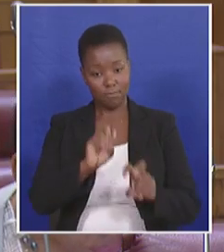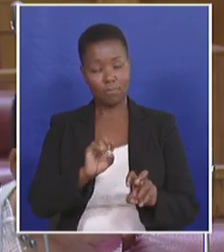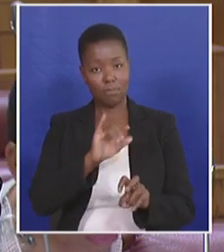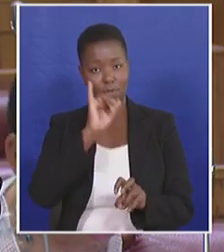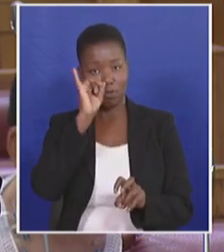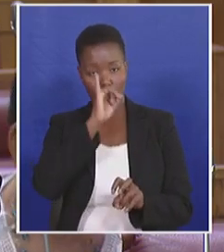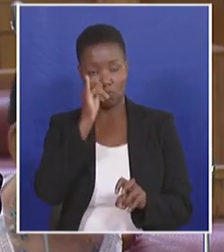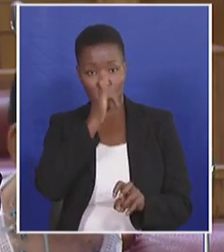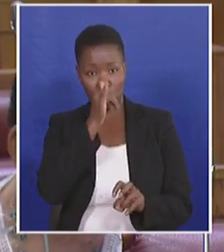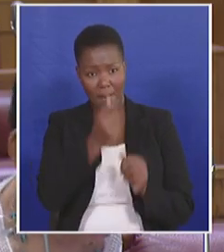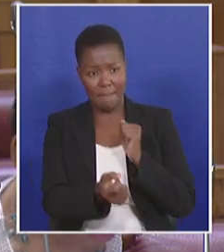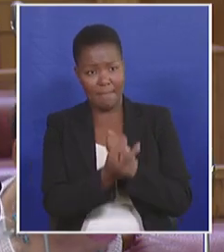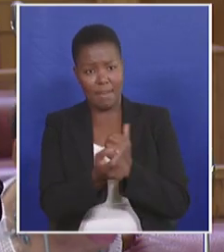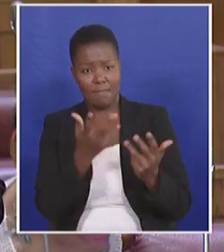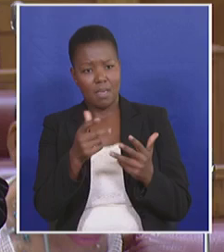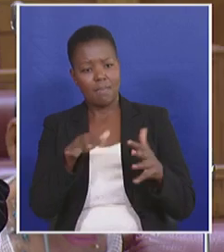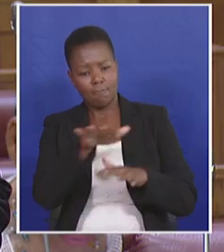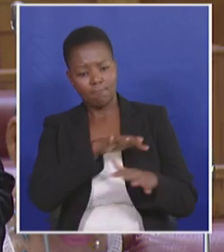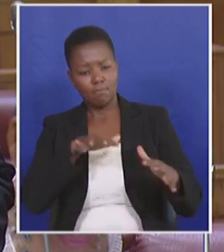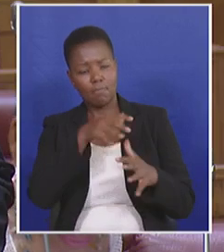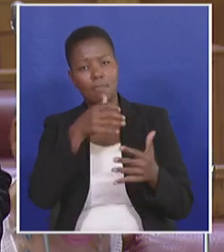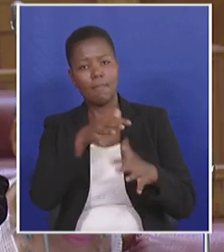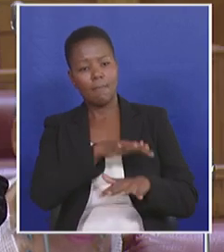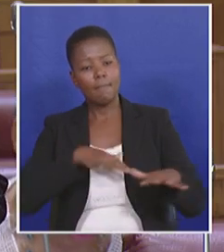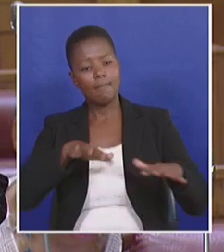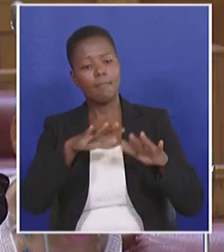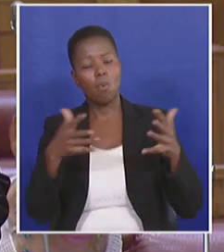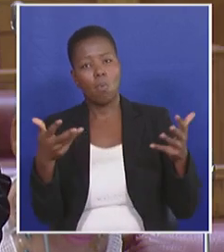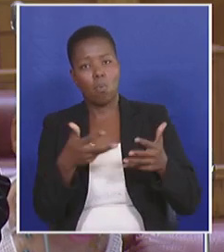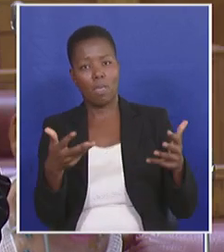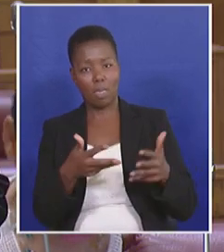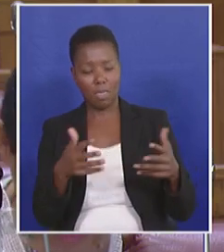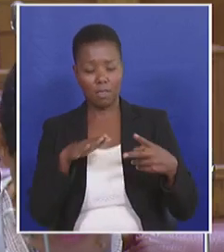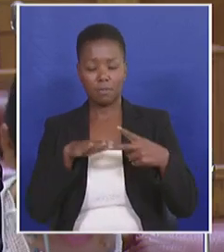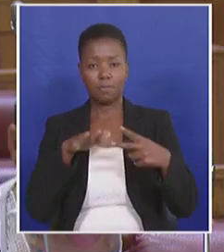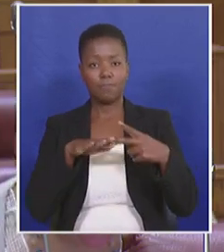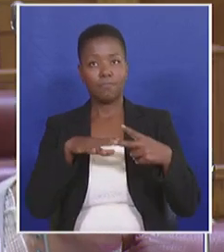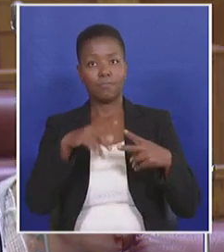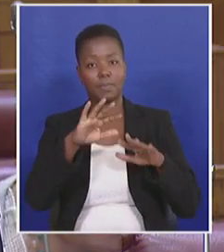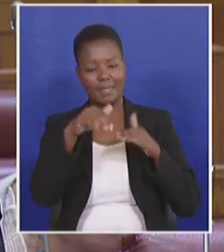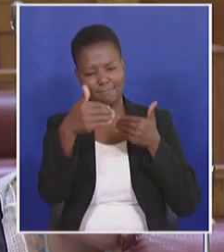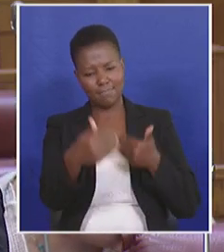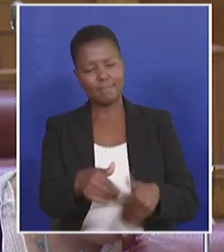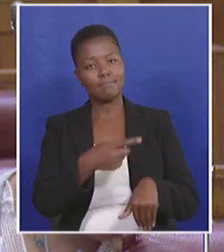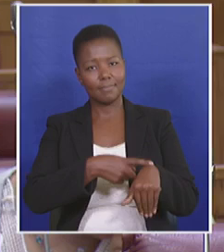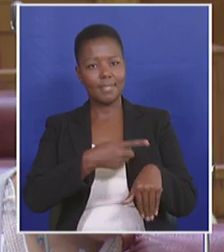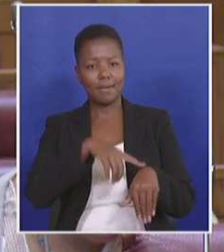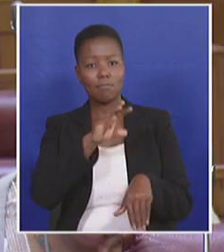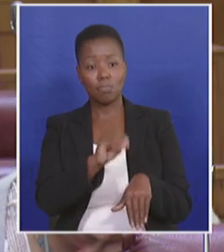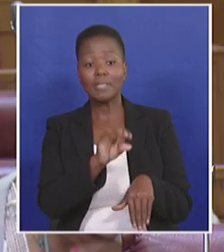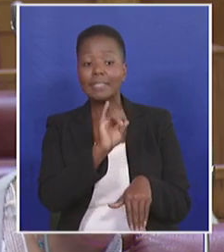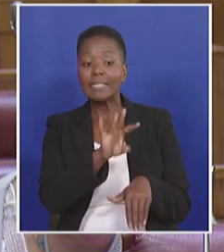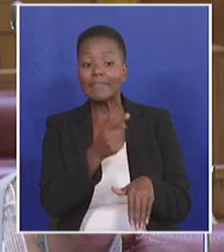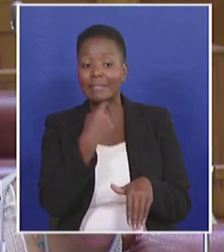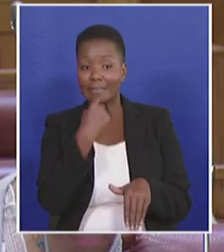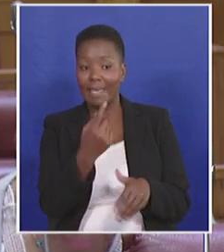predetermined geographical area for a period planned to address the identified threat. Members